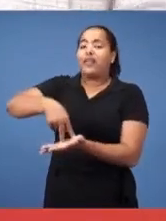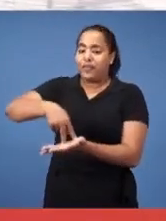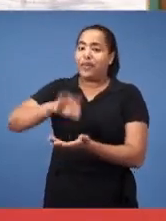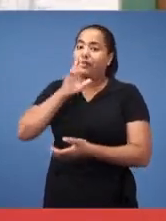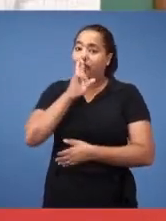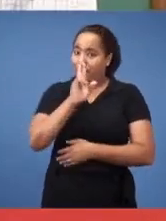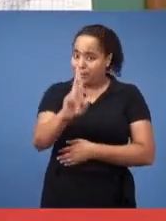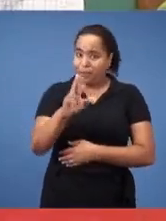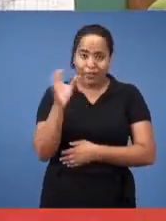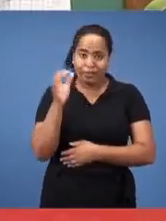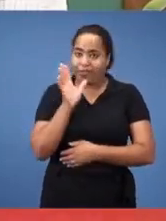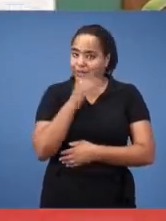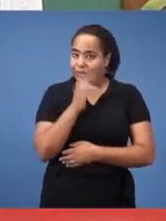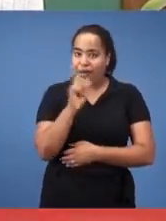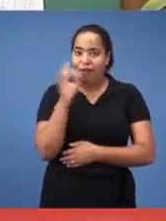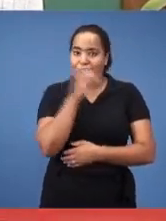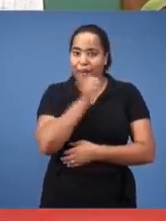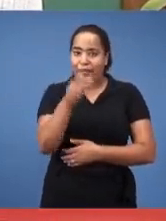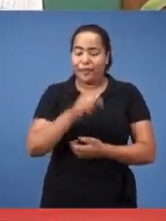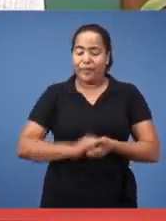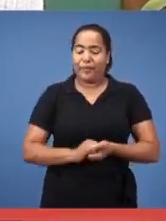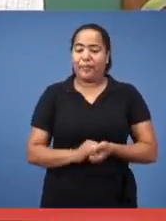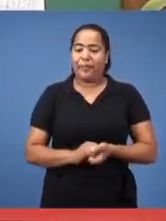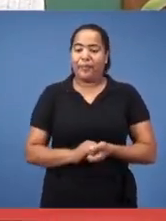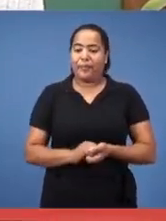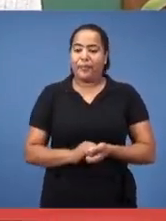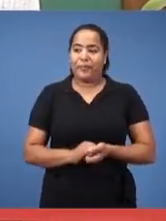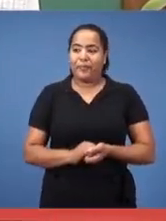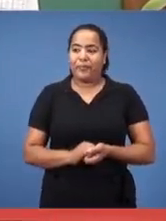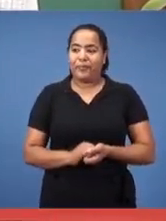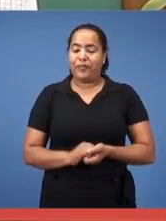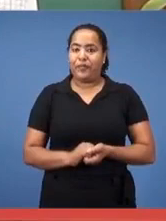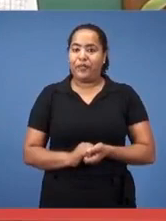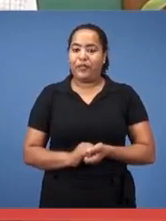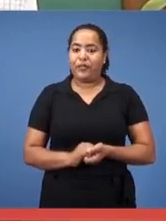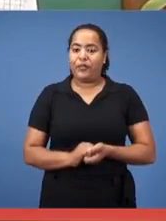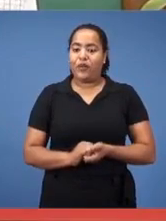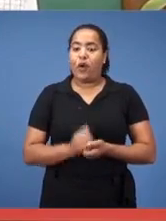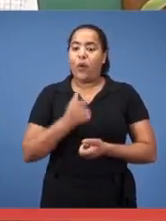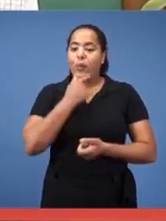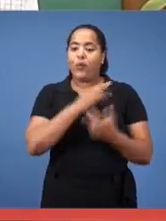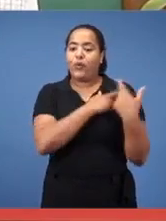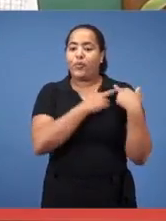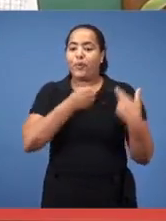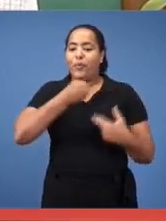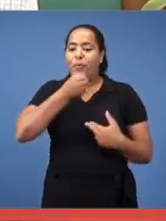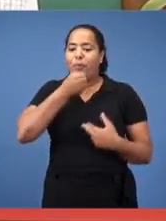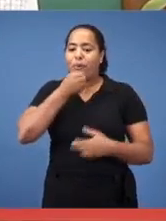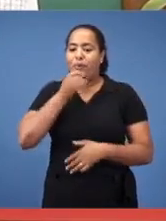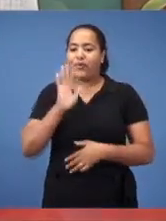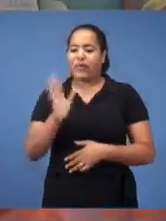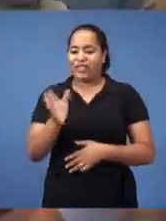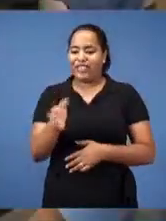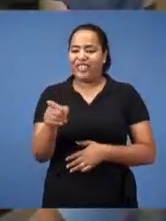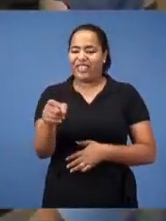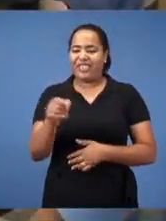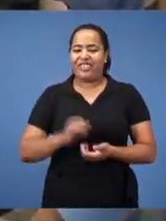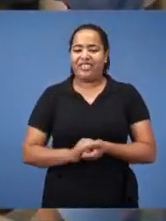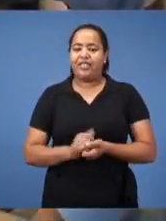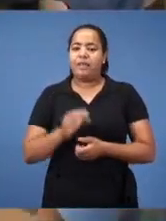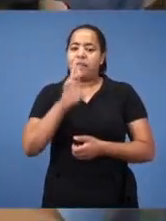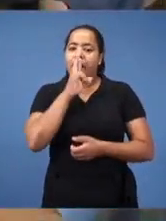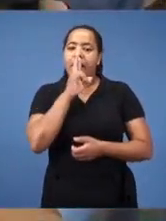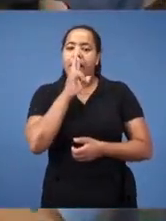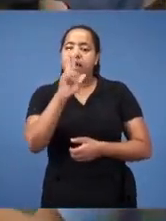So now you stand up and you talk, and let's do it fast. Very well. Answer